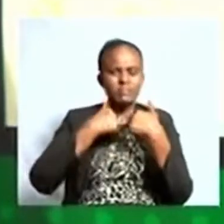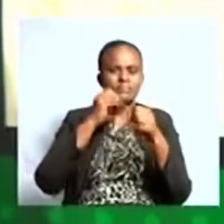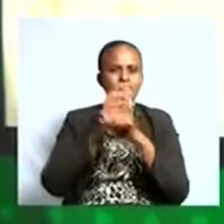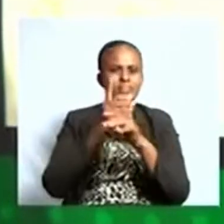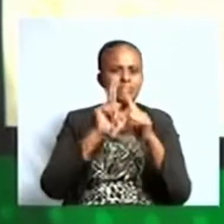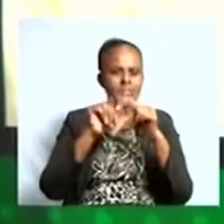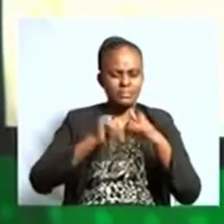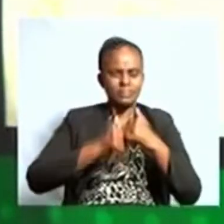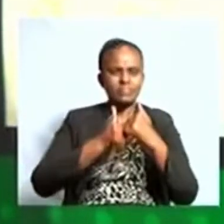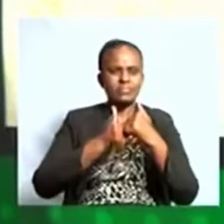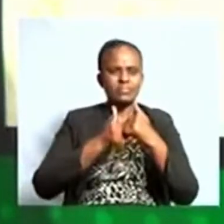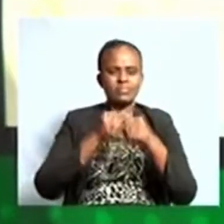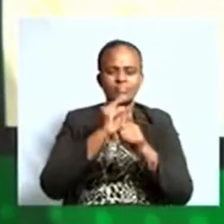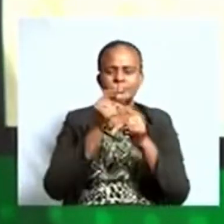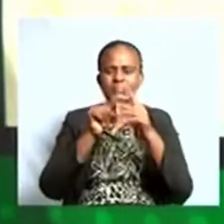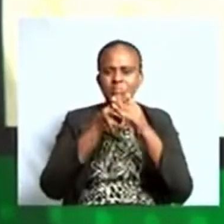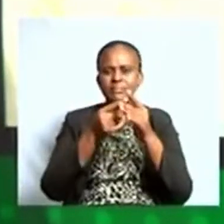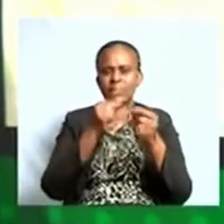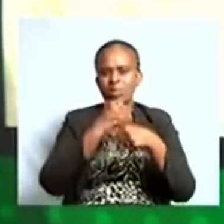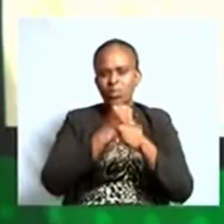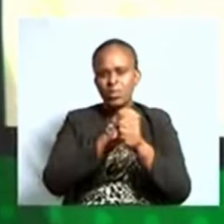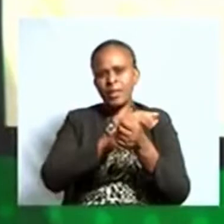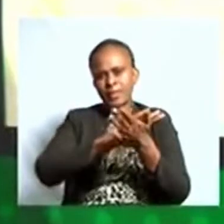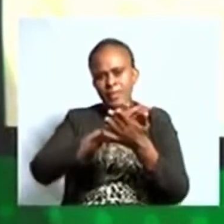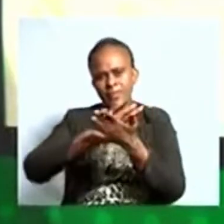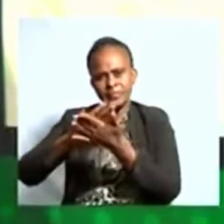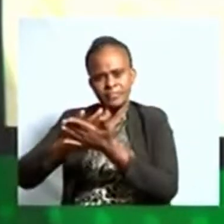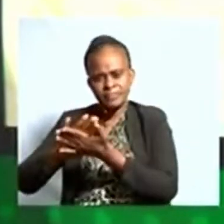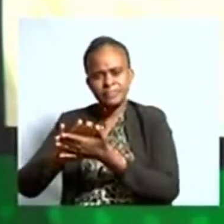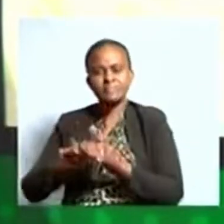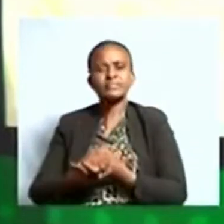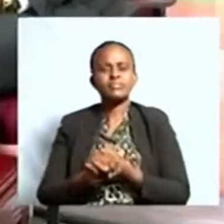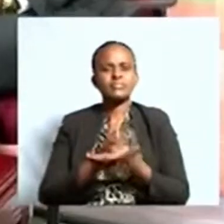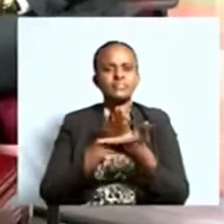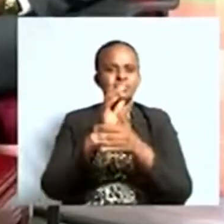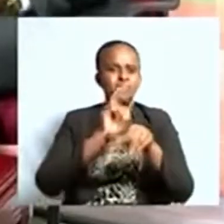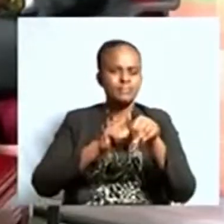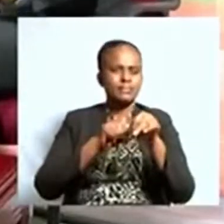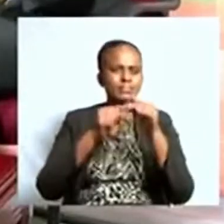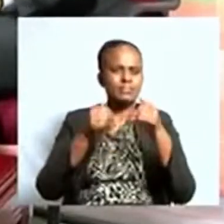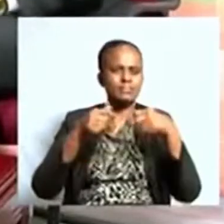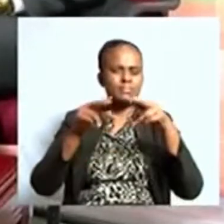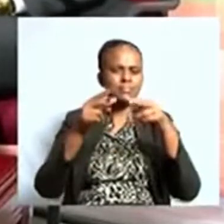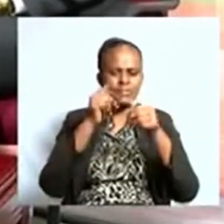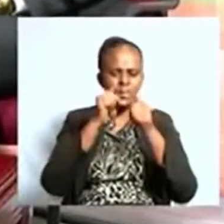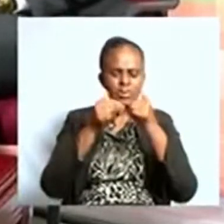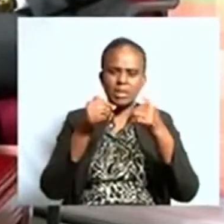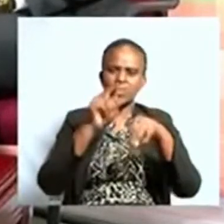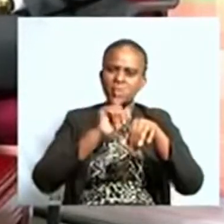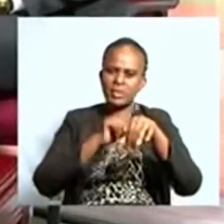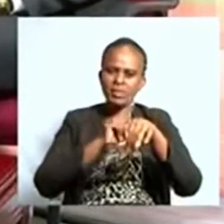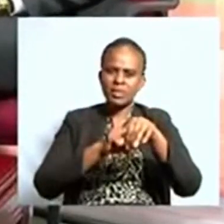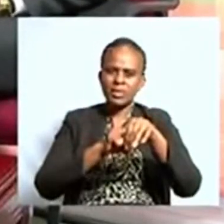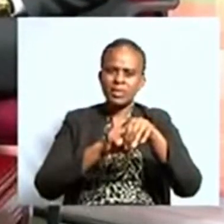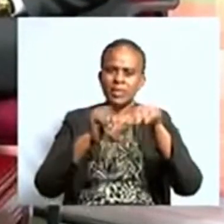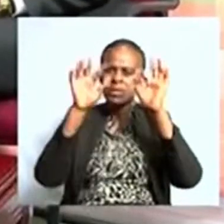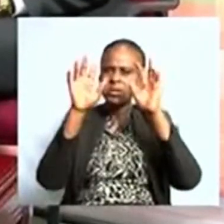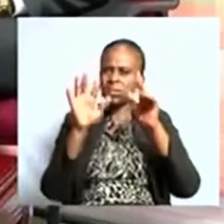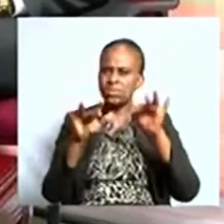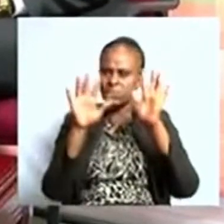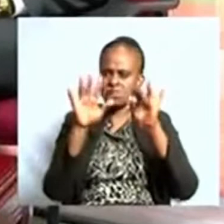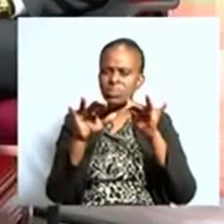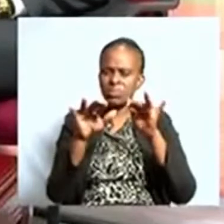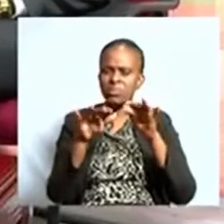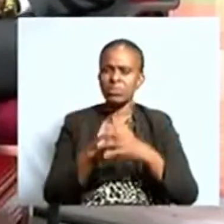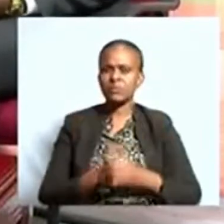but we've just done the formation. Is it the right time to do the roads, Honorable? Because the period itself, I don't think it's the